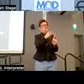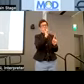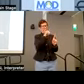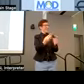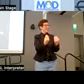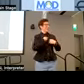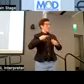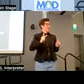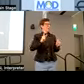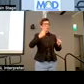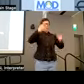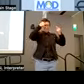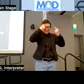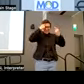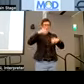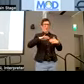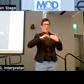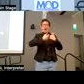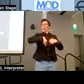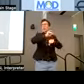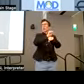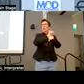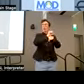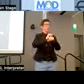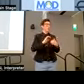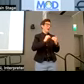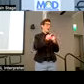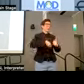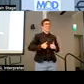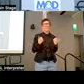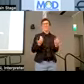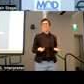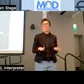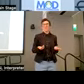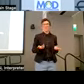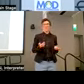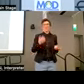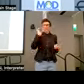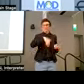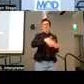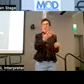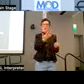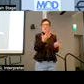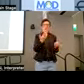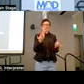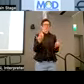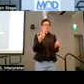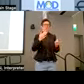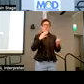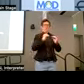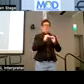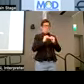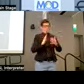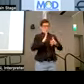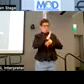opportunity to think differently about how we work and how we live. And it really made us think about more importantly